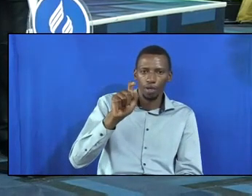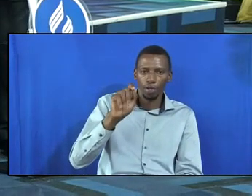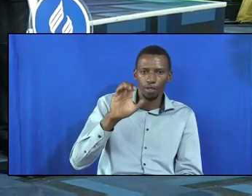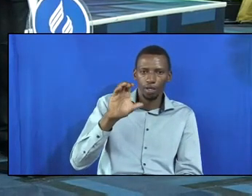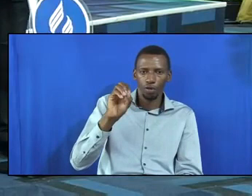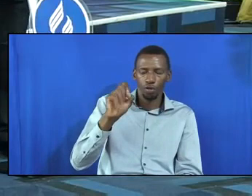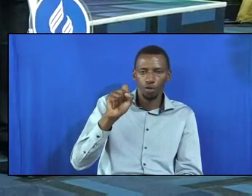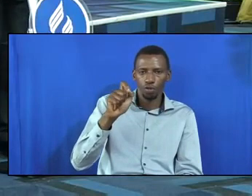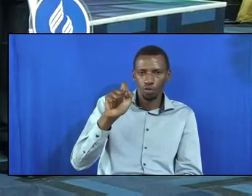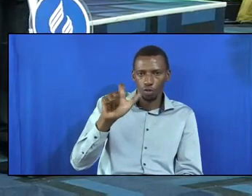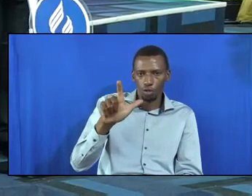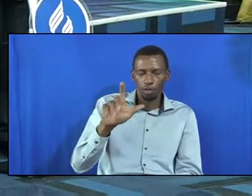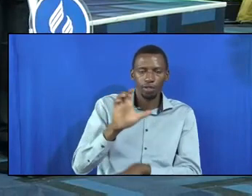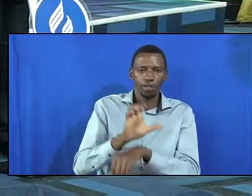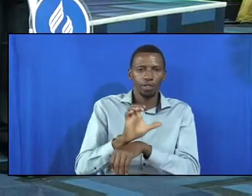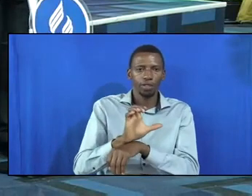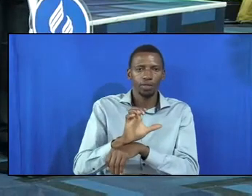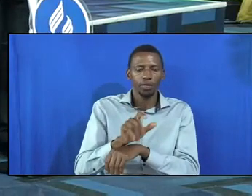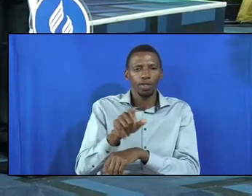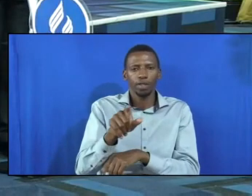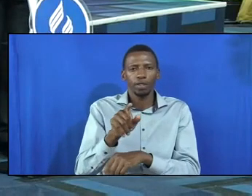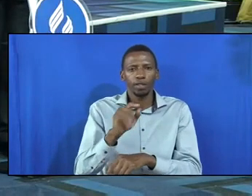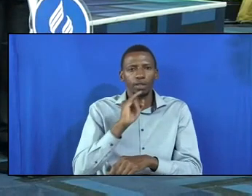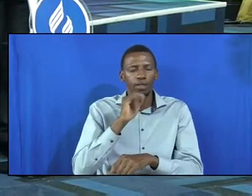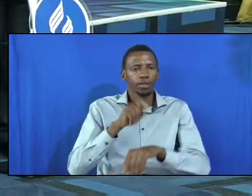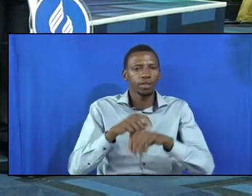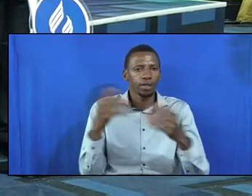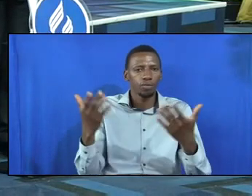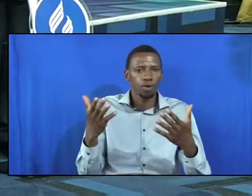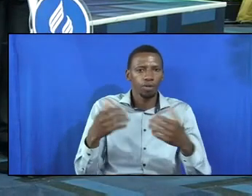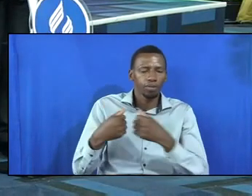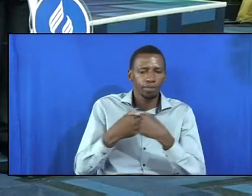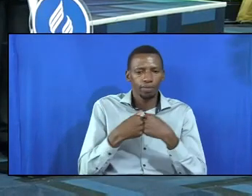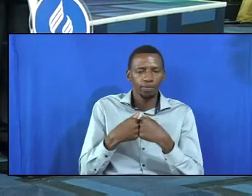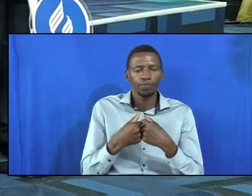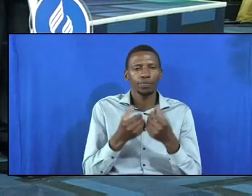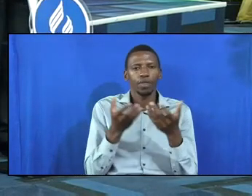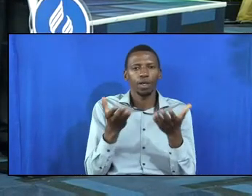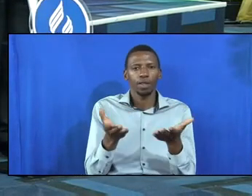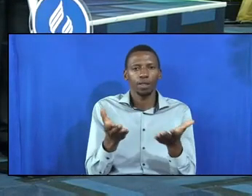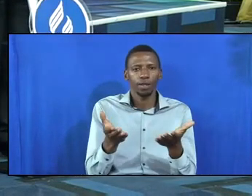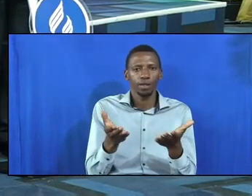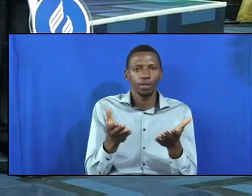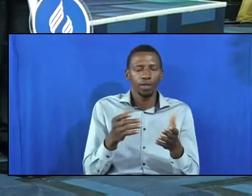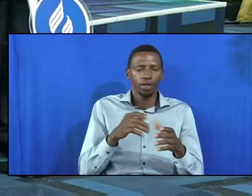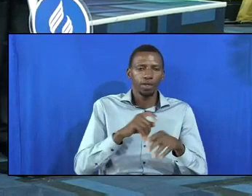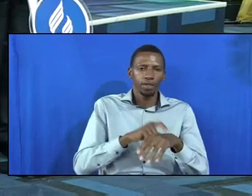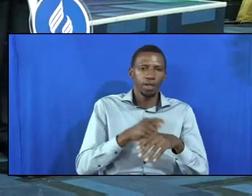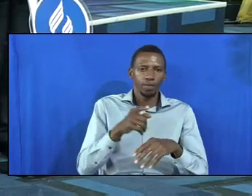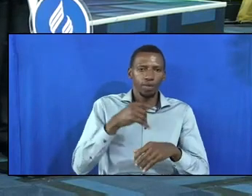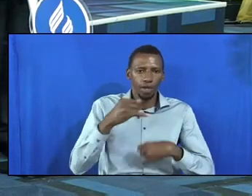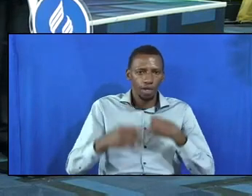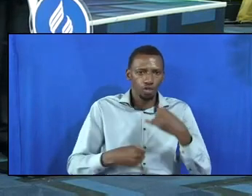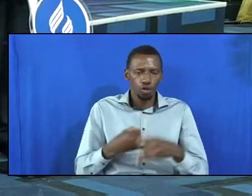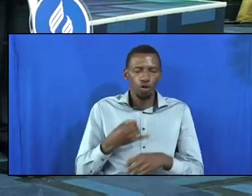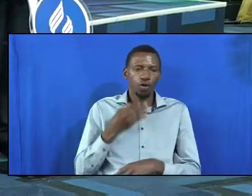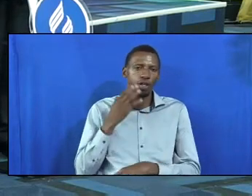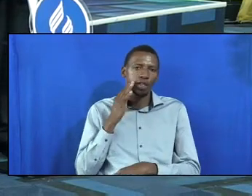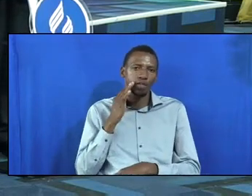the church existed in one of its purest forms, when it enjoyed the favor of